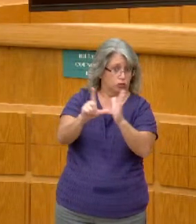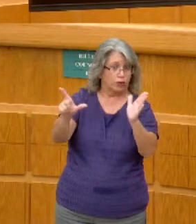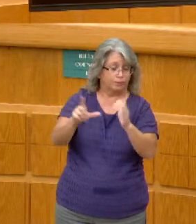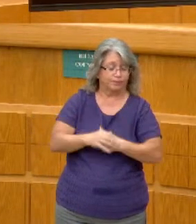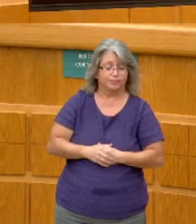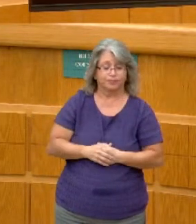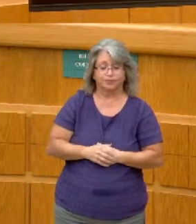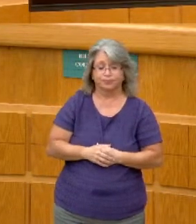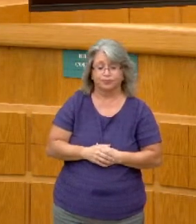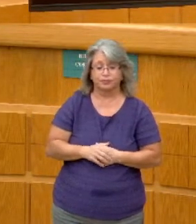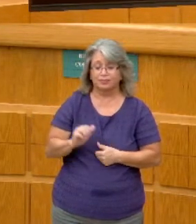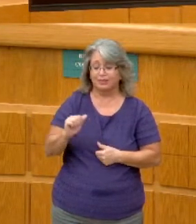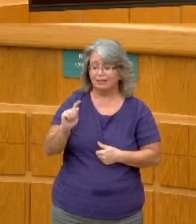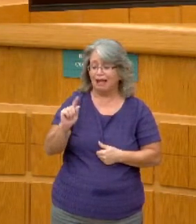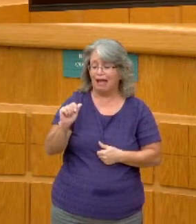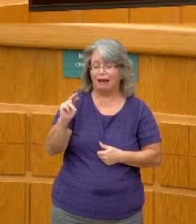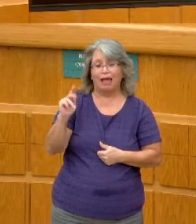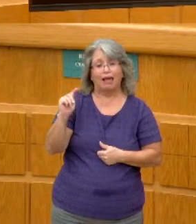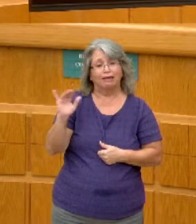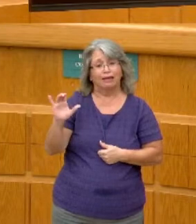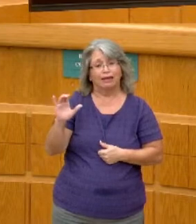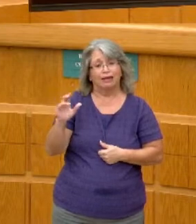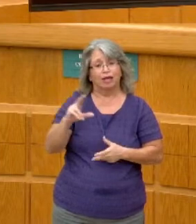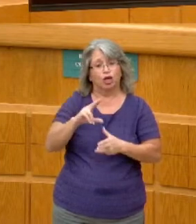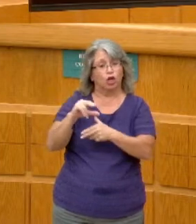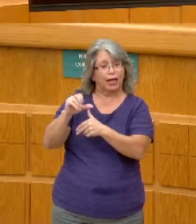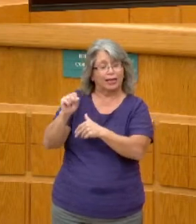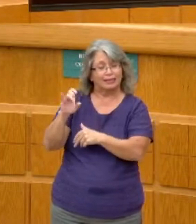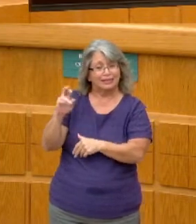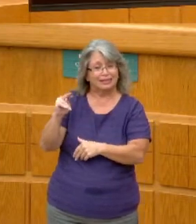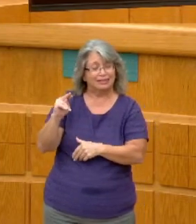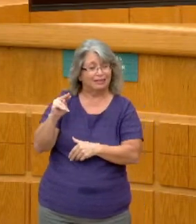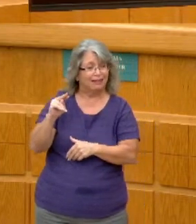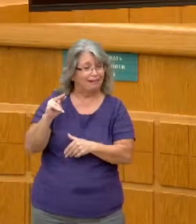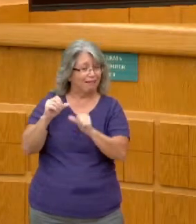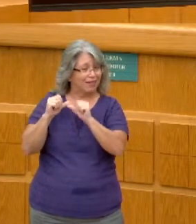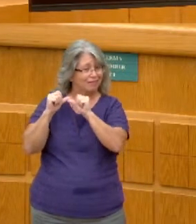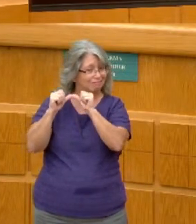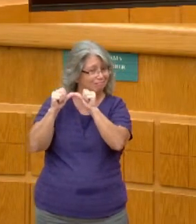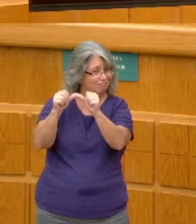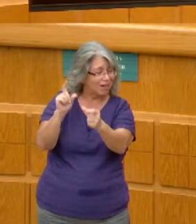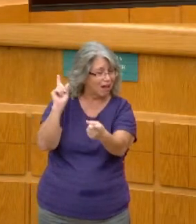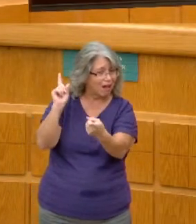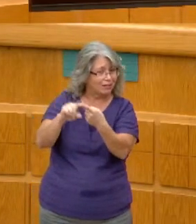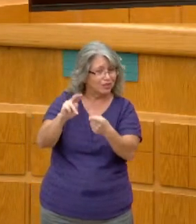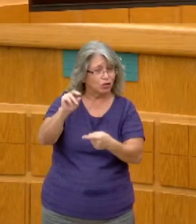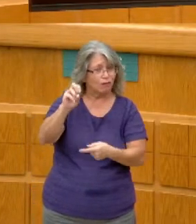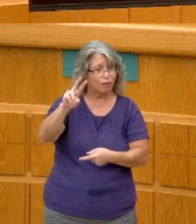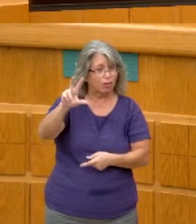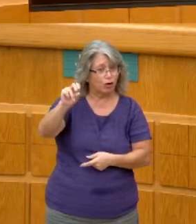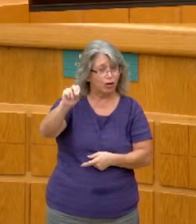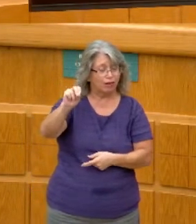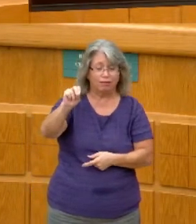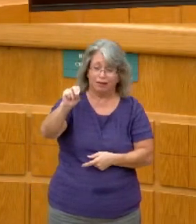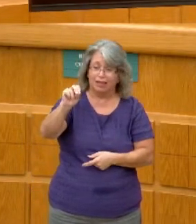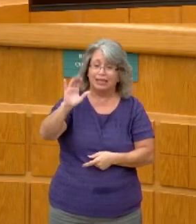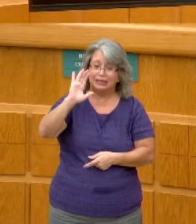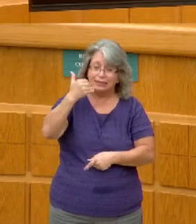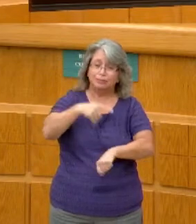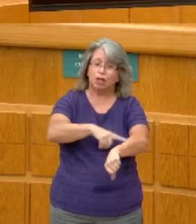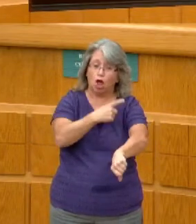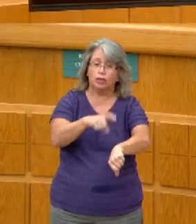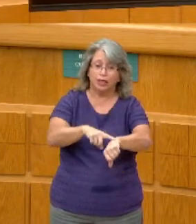as a reminder, runs all the way through November 30th. That seems really a long time, and I want you all to please remain very